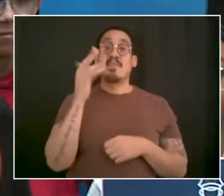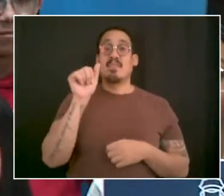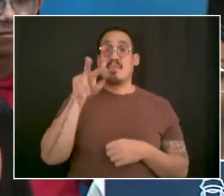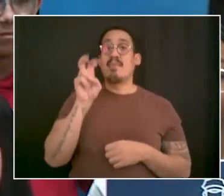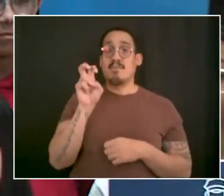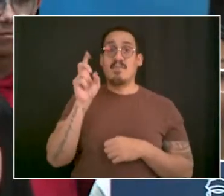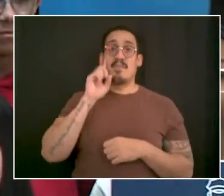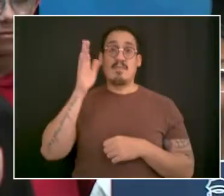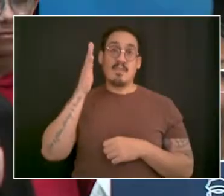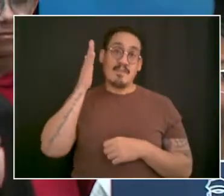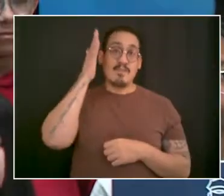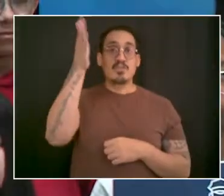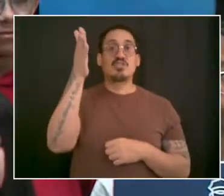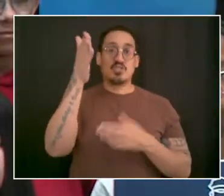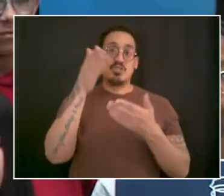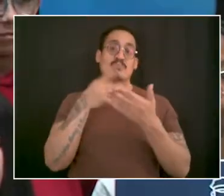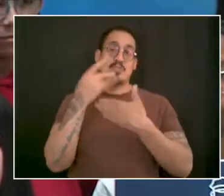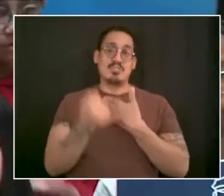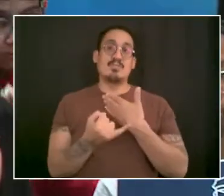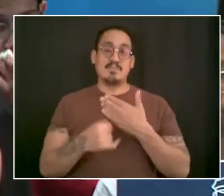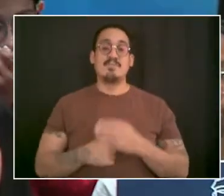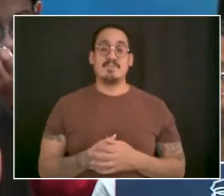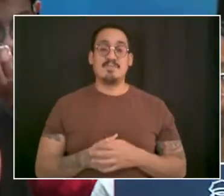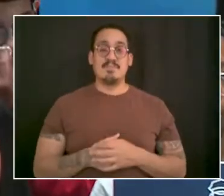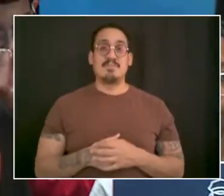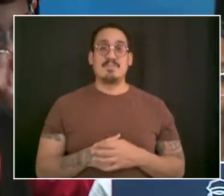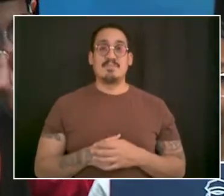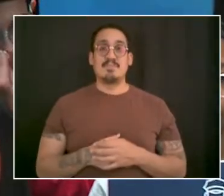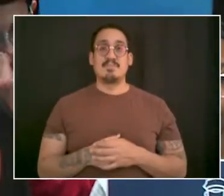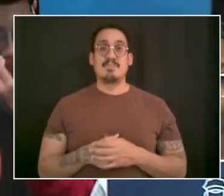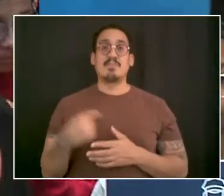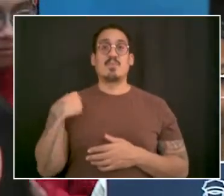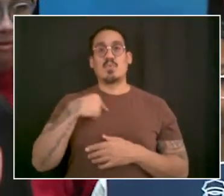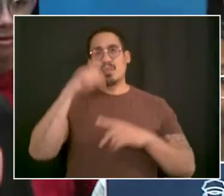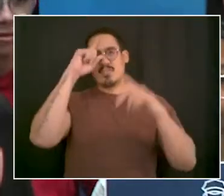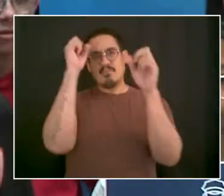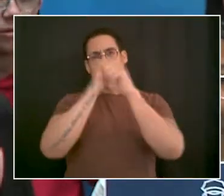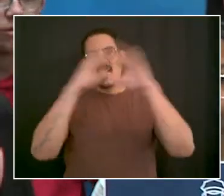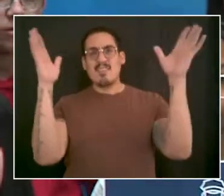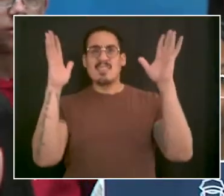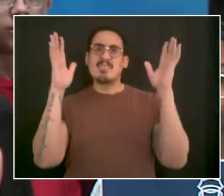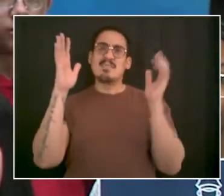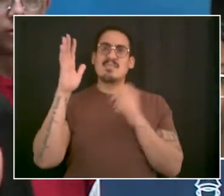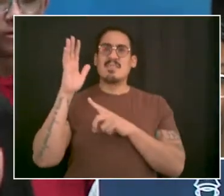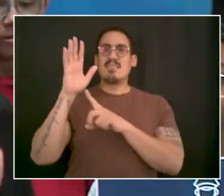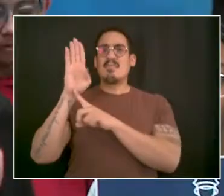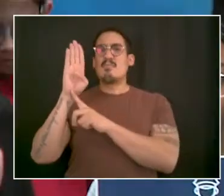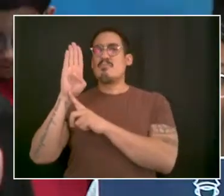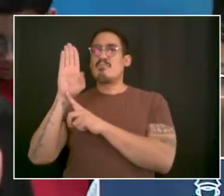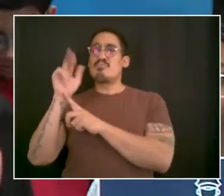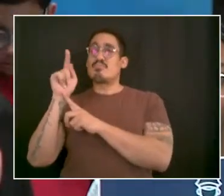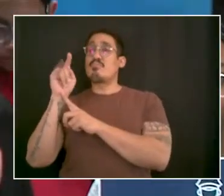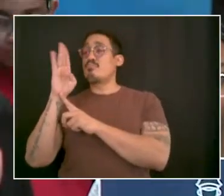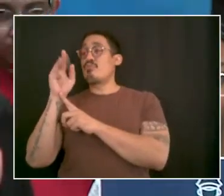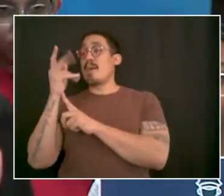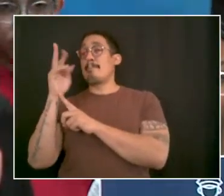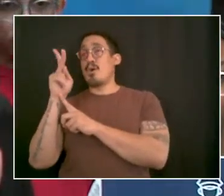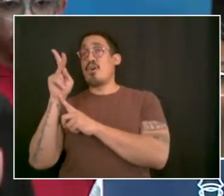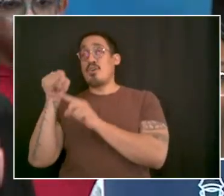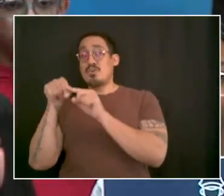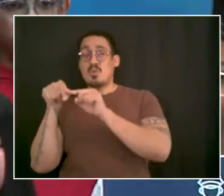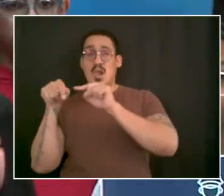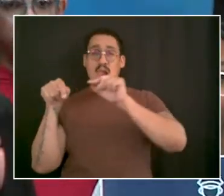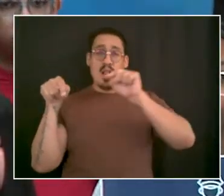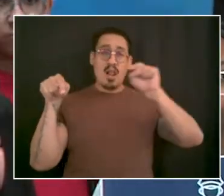This plan reimagined this iconic street from Bryant Park to Central Park with a focus on pedestrians. It would